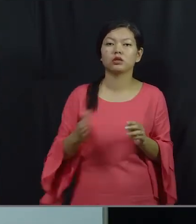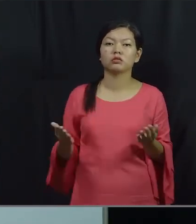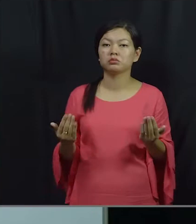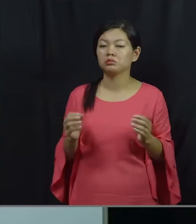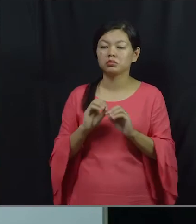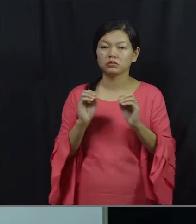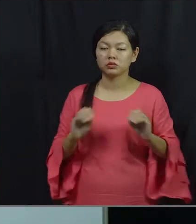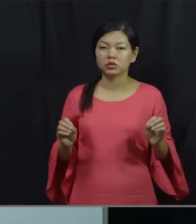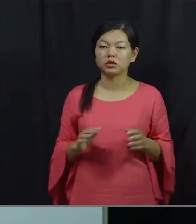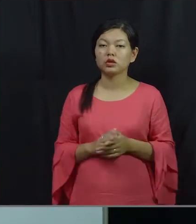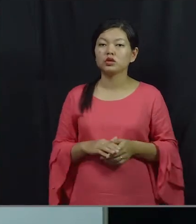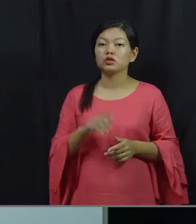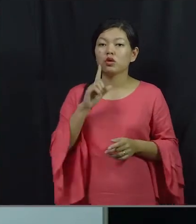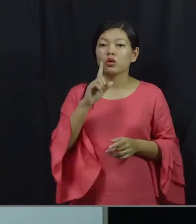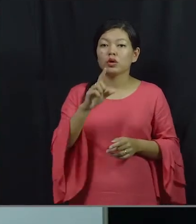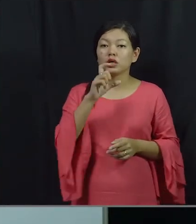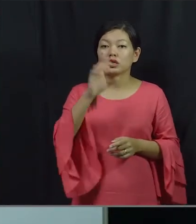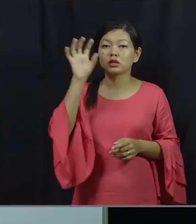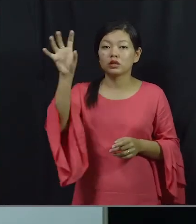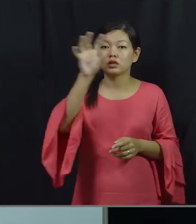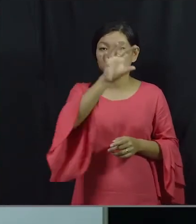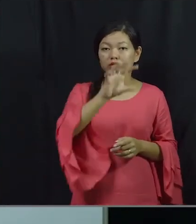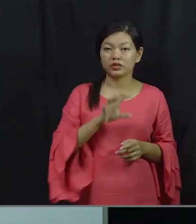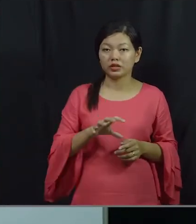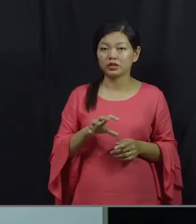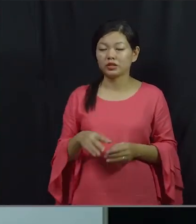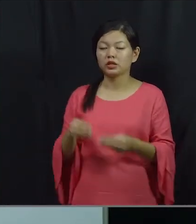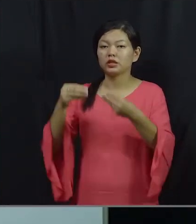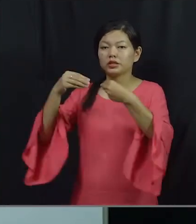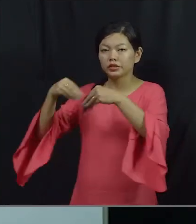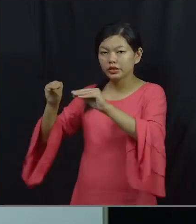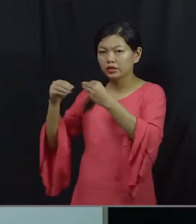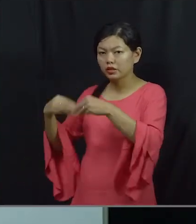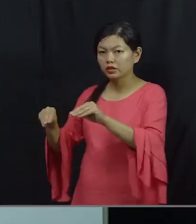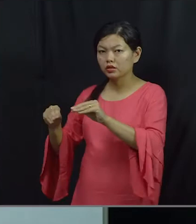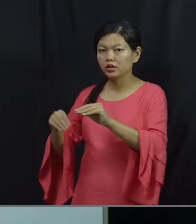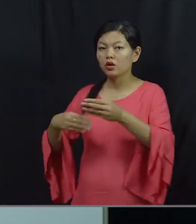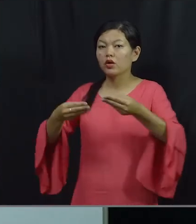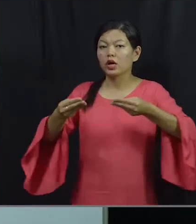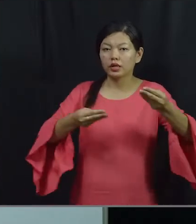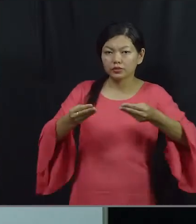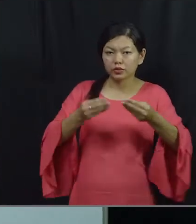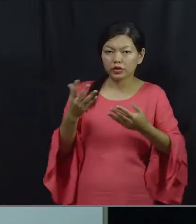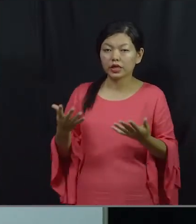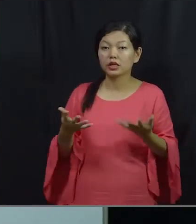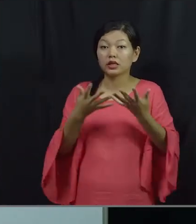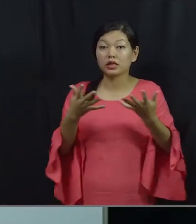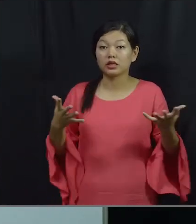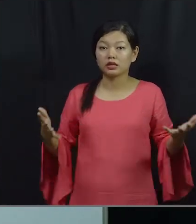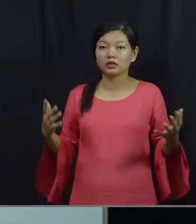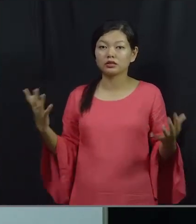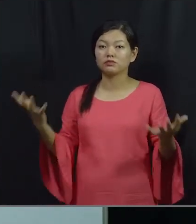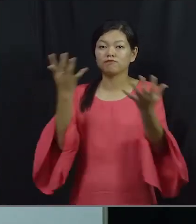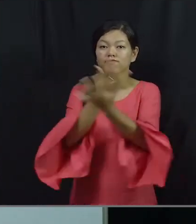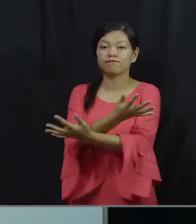to you know, sell it, okay, export those items to other country. One country who do not have